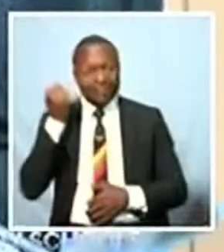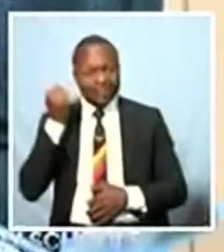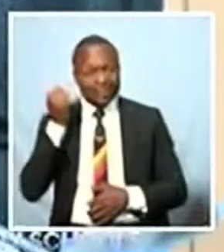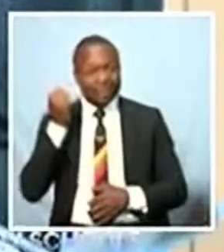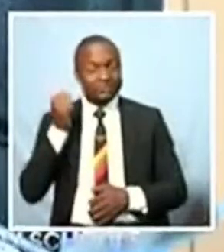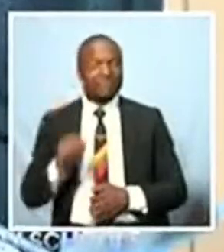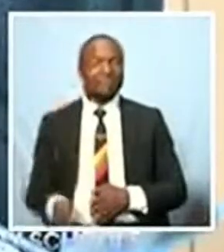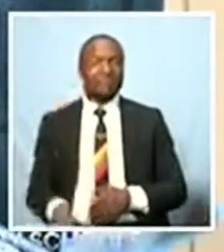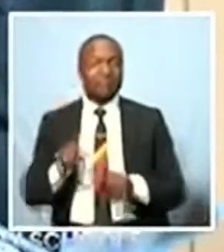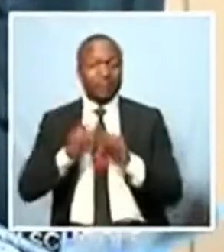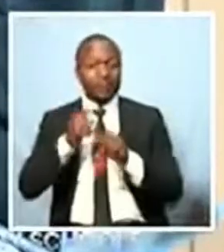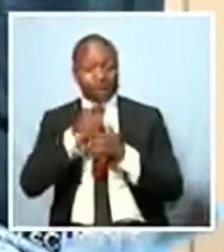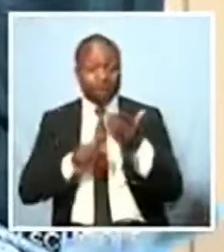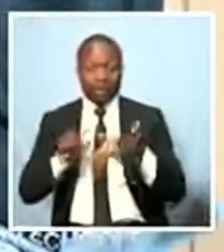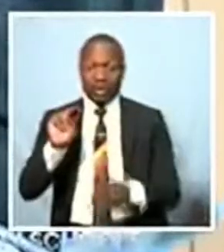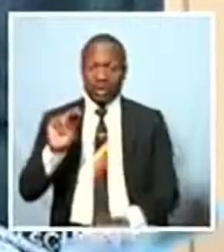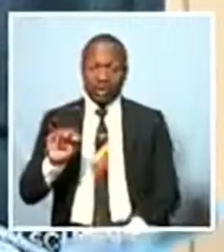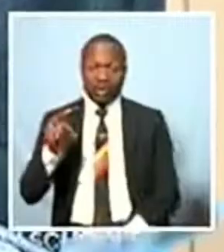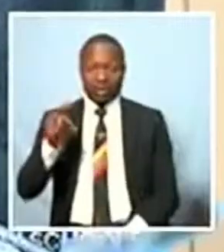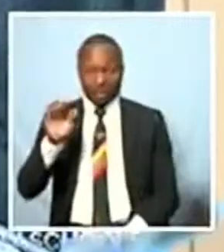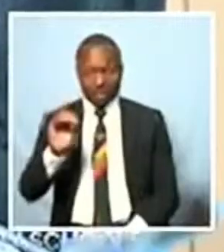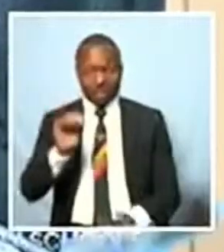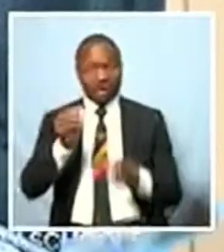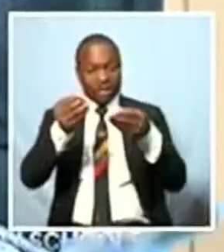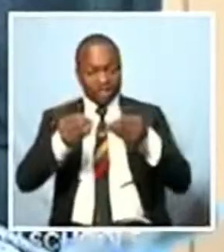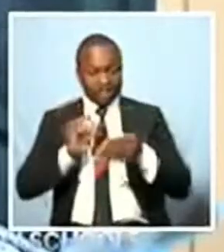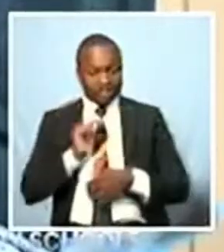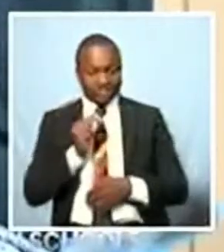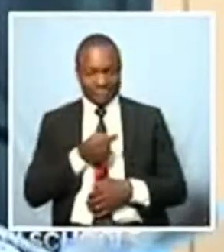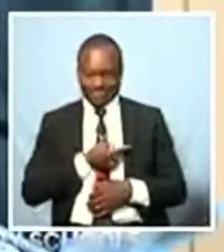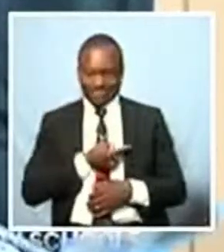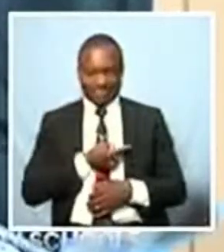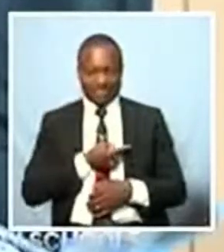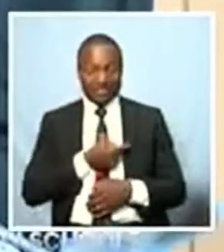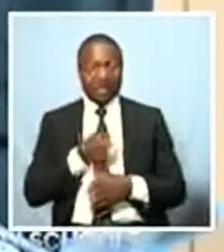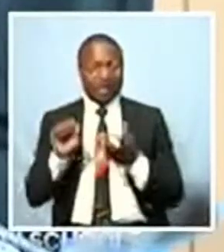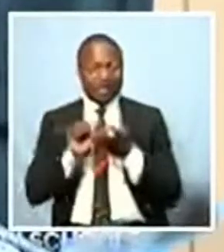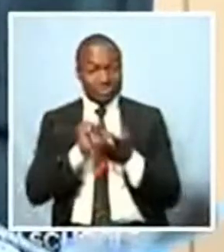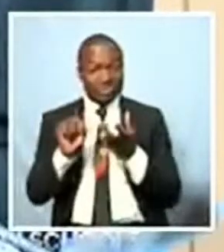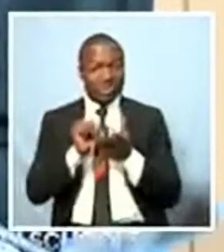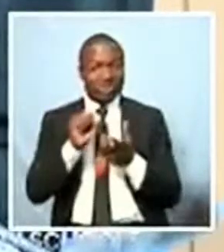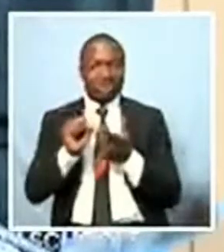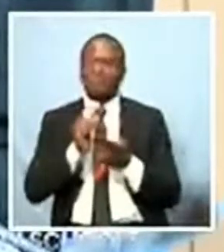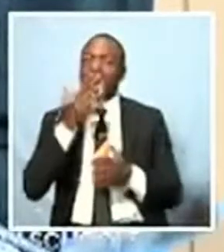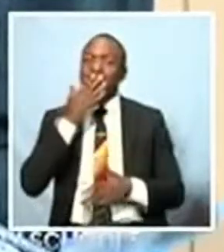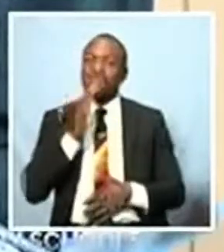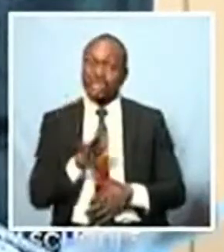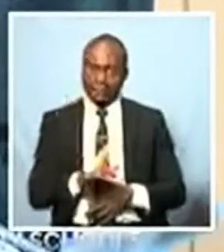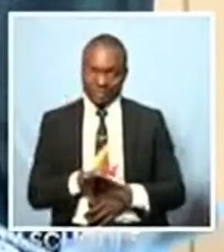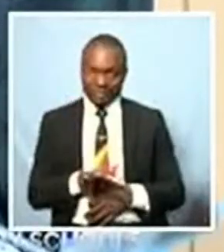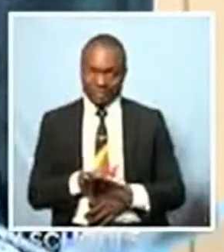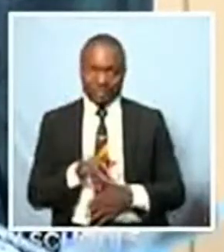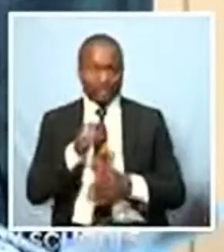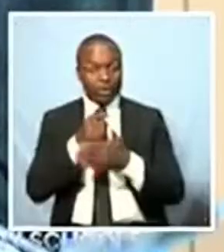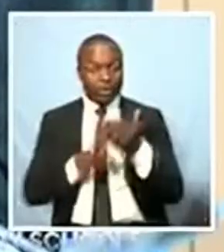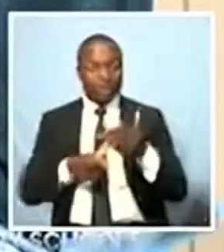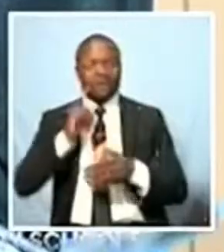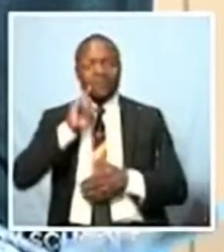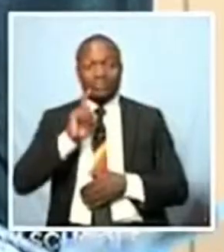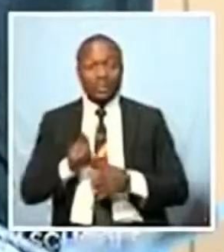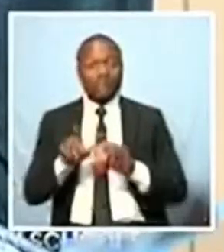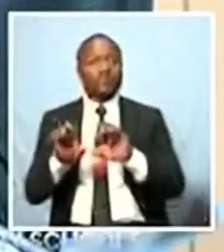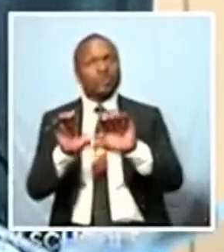mild. But what the non-governmental organizations are giving us, the statistics are really bad. So what should we really